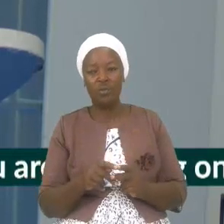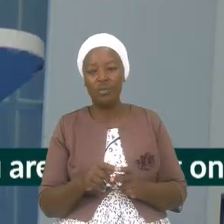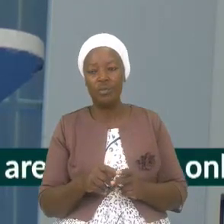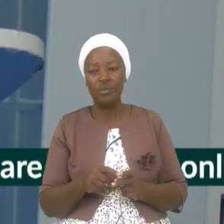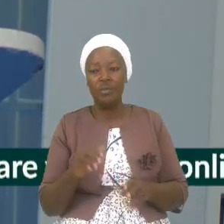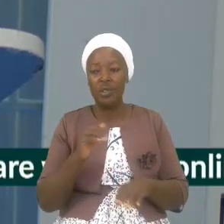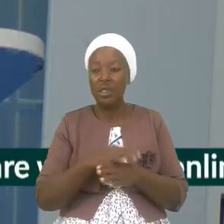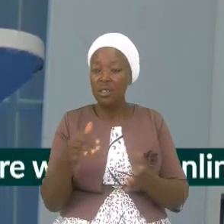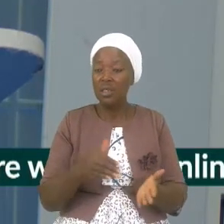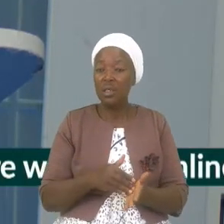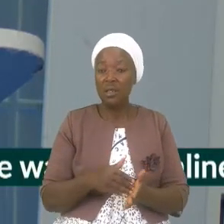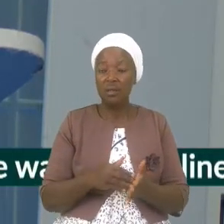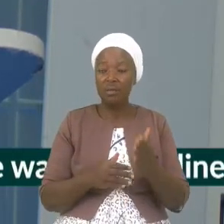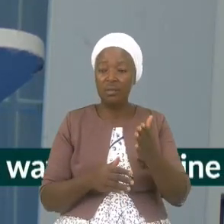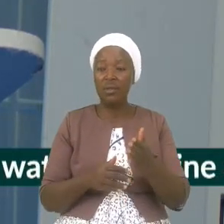Supervisors, can we see your flag?